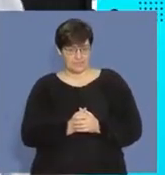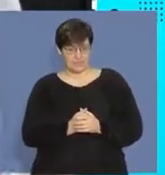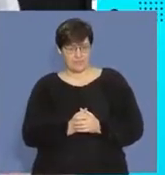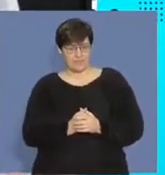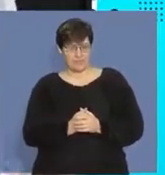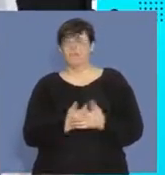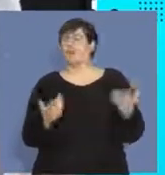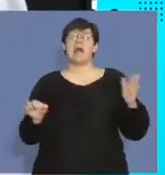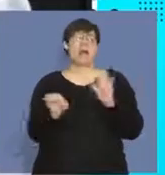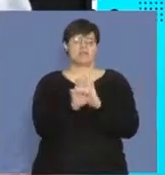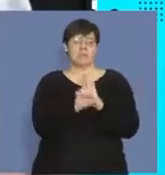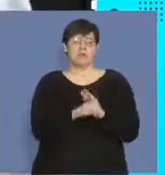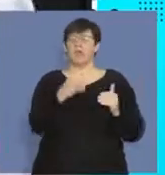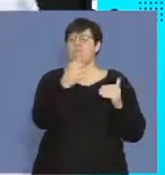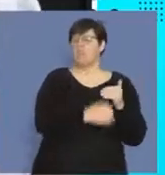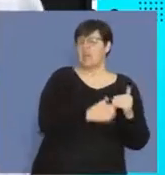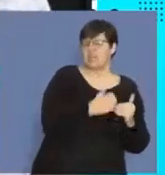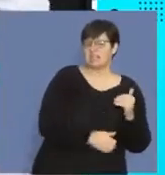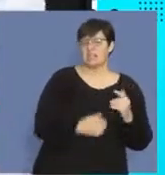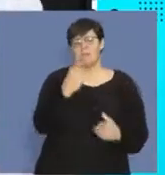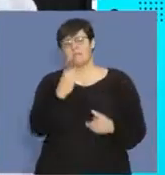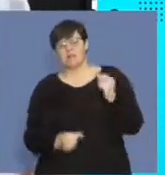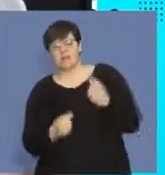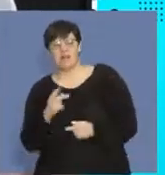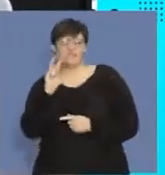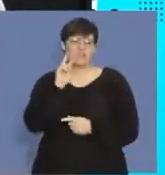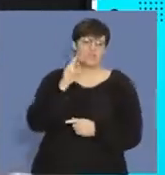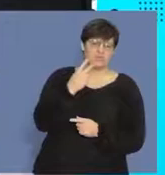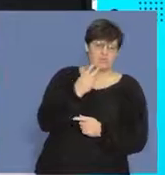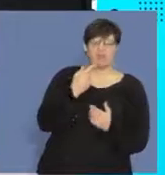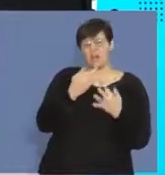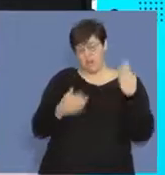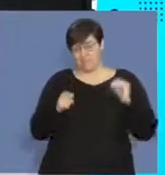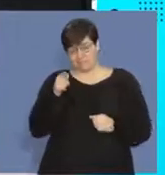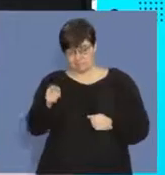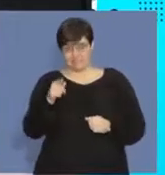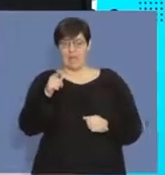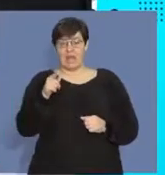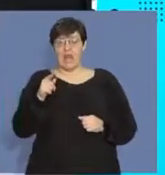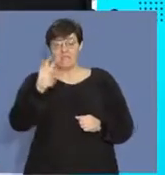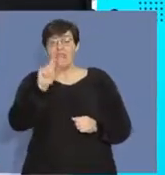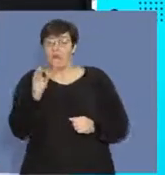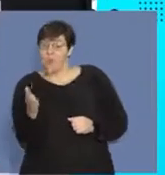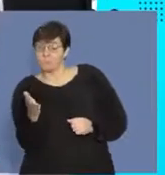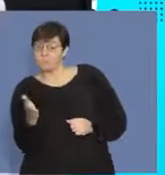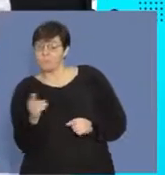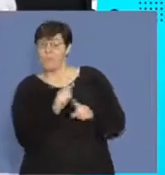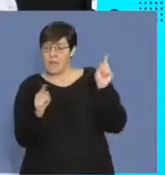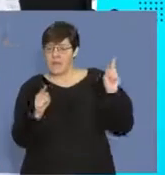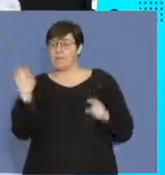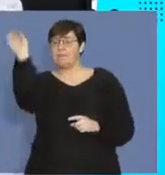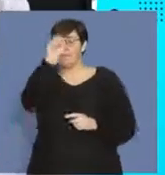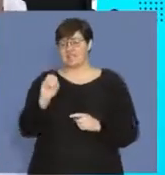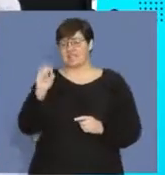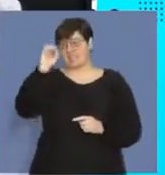of that would be bread, milk, your vegetables, etc. Again, it is there to look after the needs of